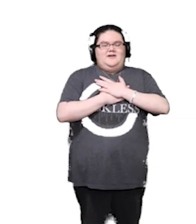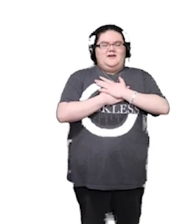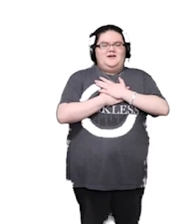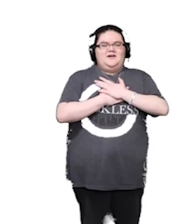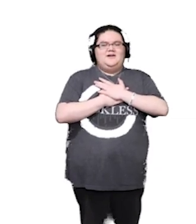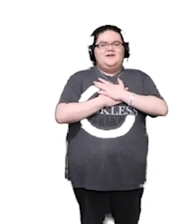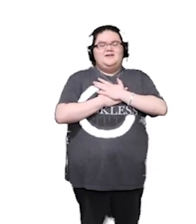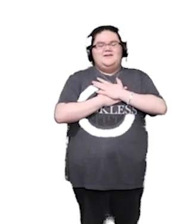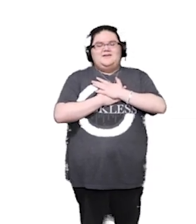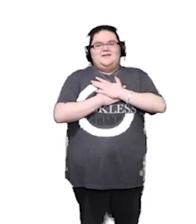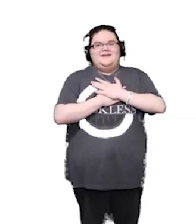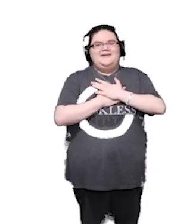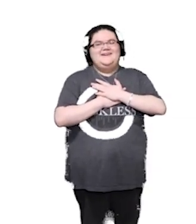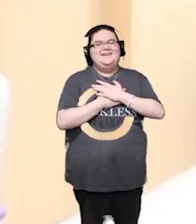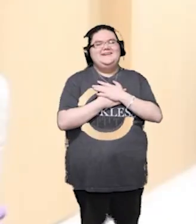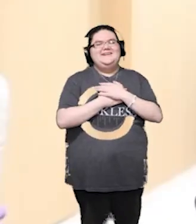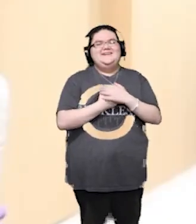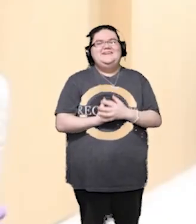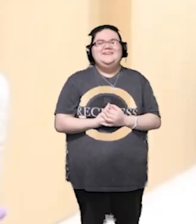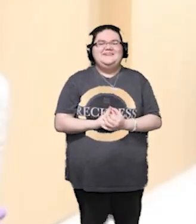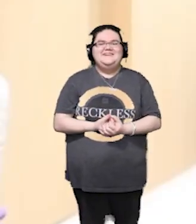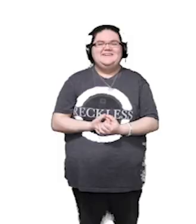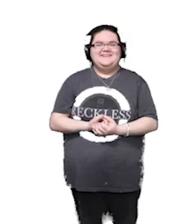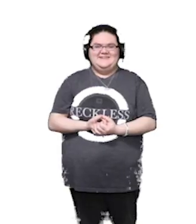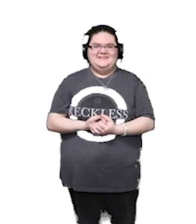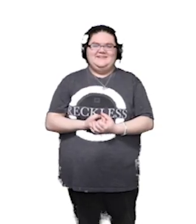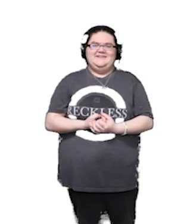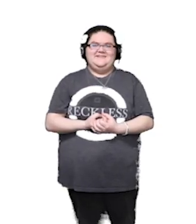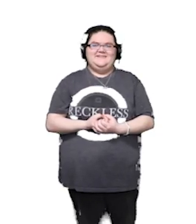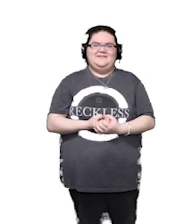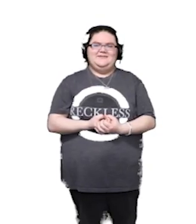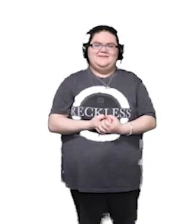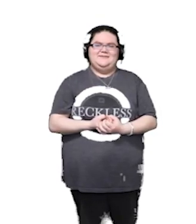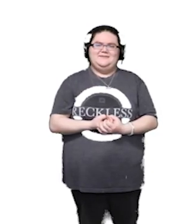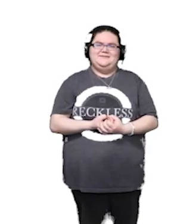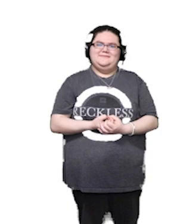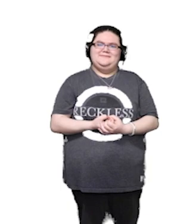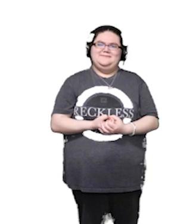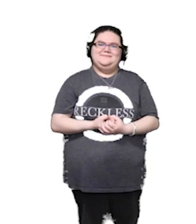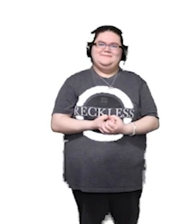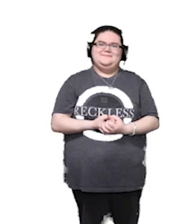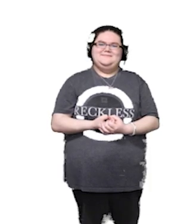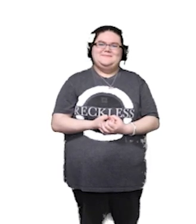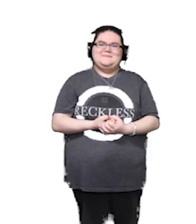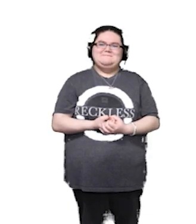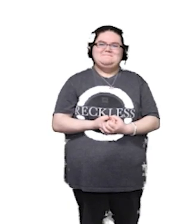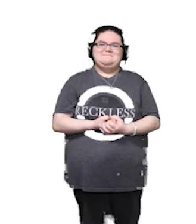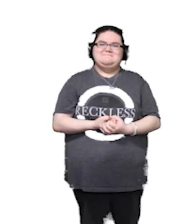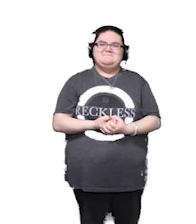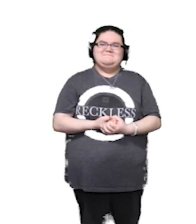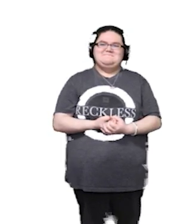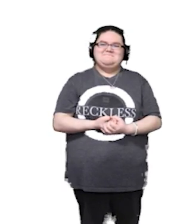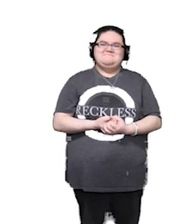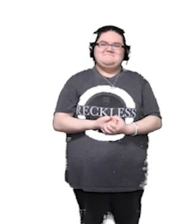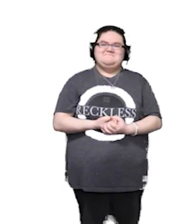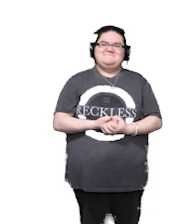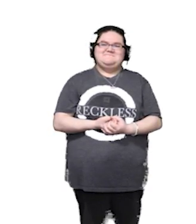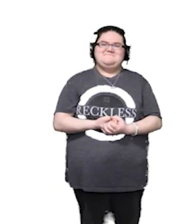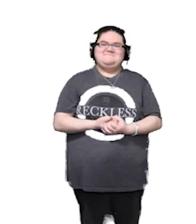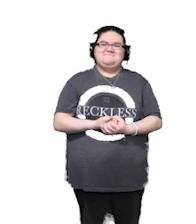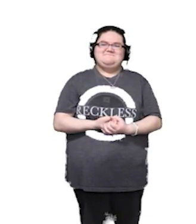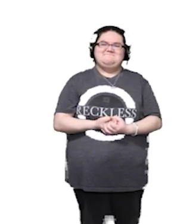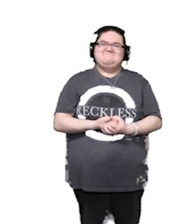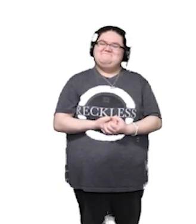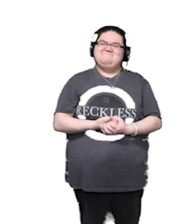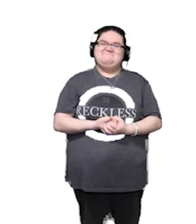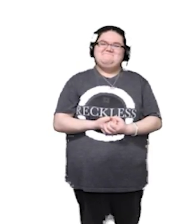graceful. Graceful. Well, I wrote this song for the Christian youth. I want to teach kids the Christian